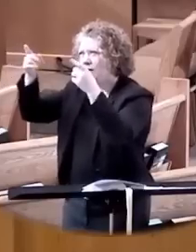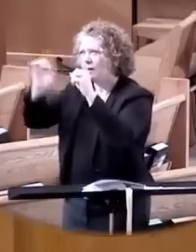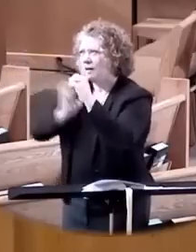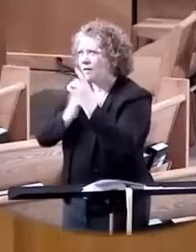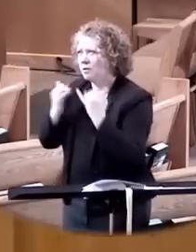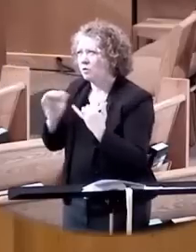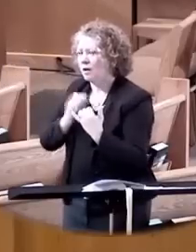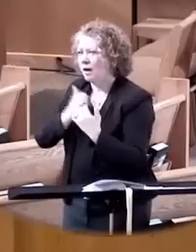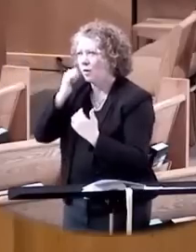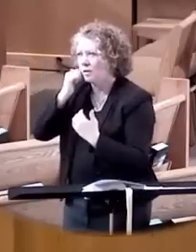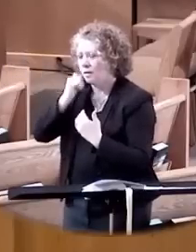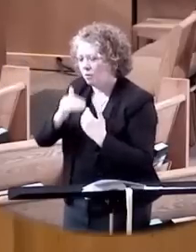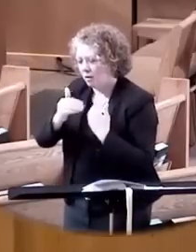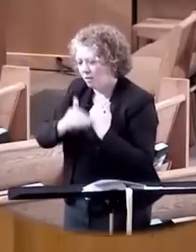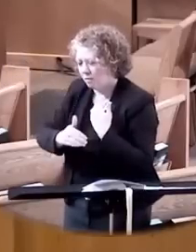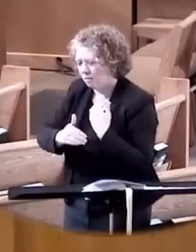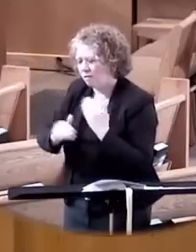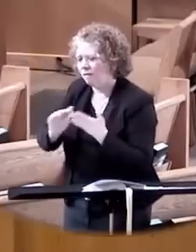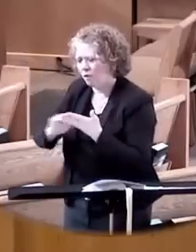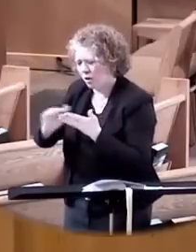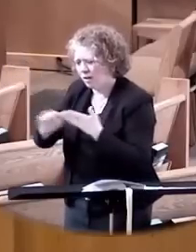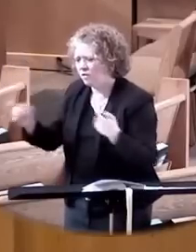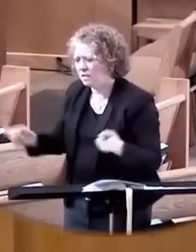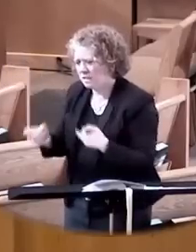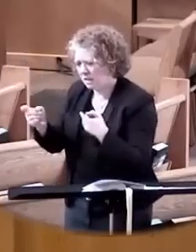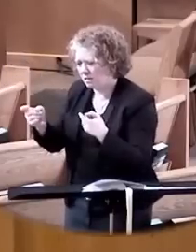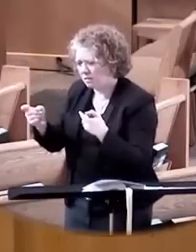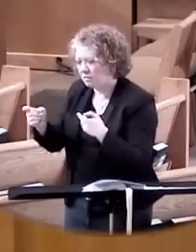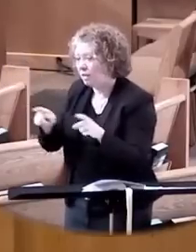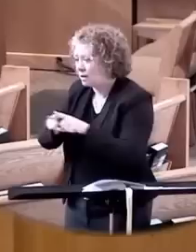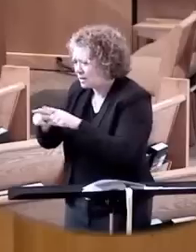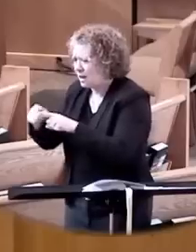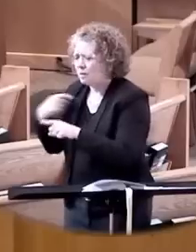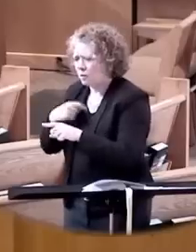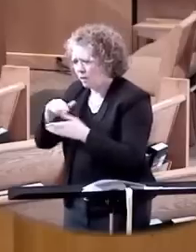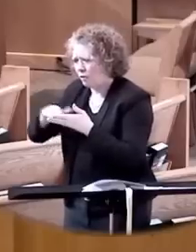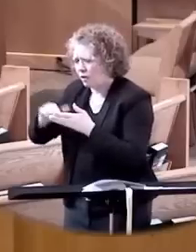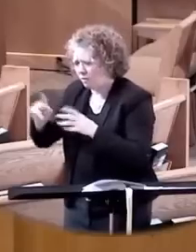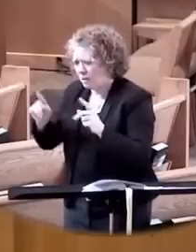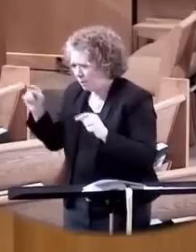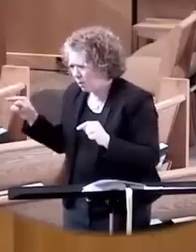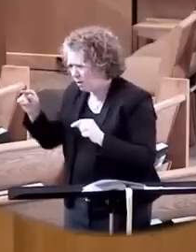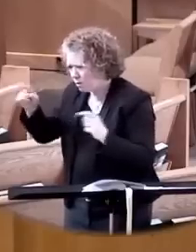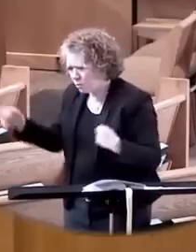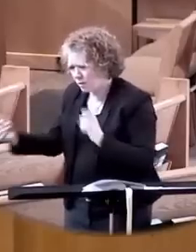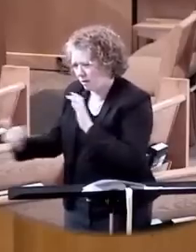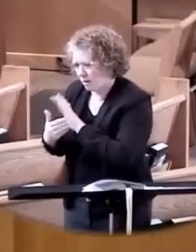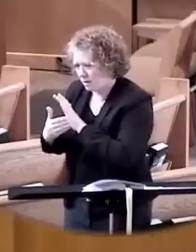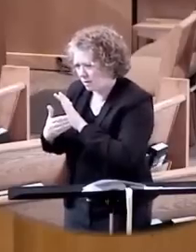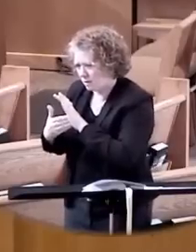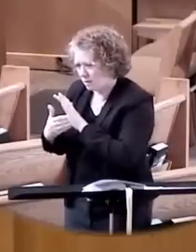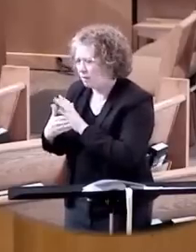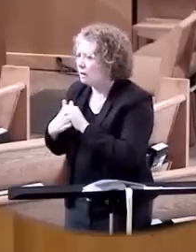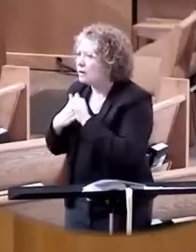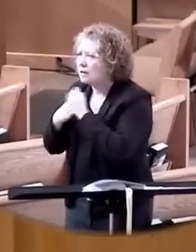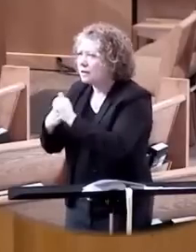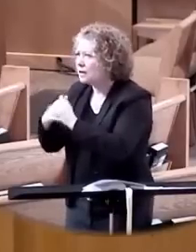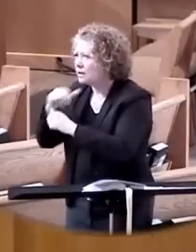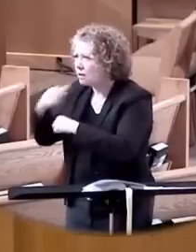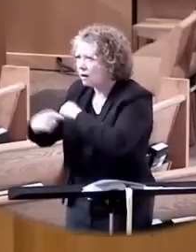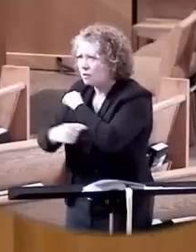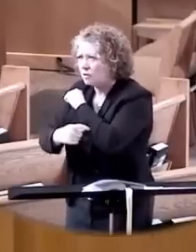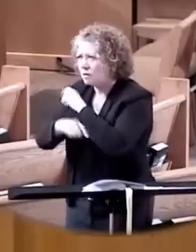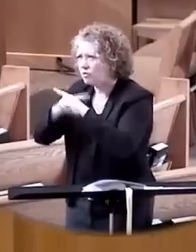on earth as it is in heaven. Give us this day our daily bread, and forgive us our